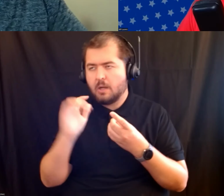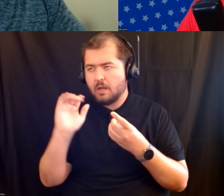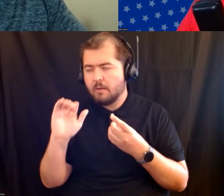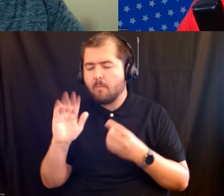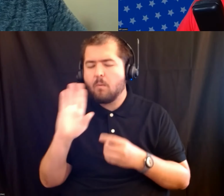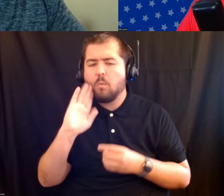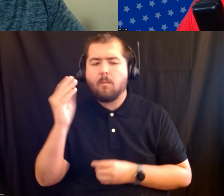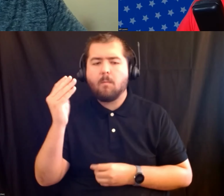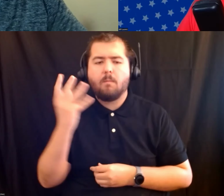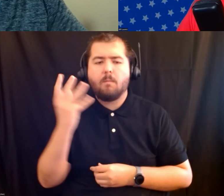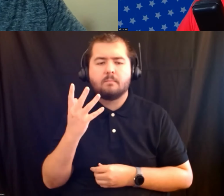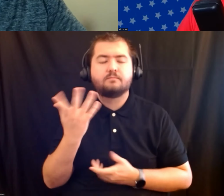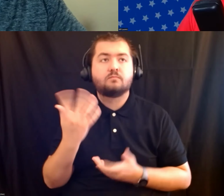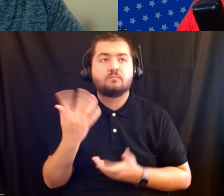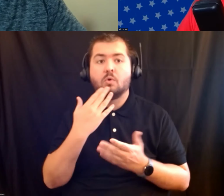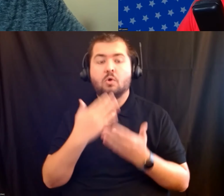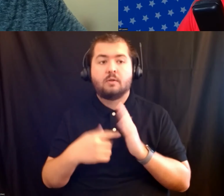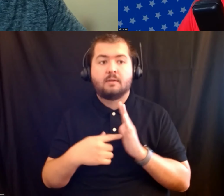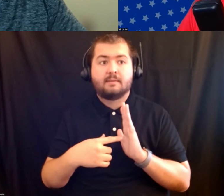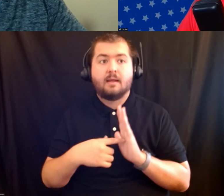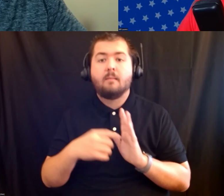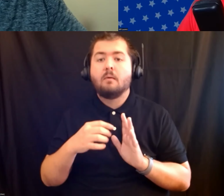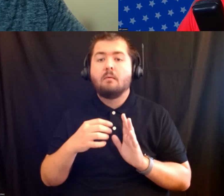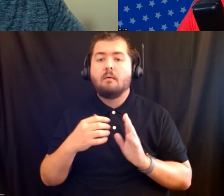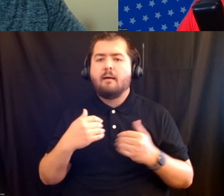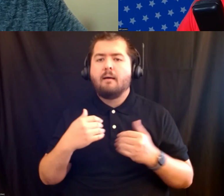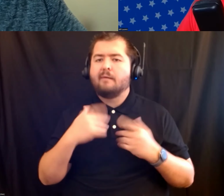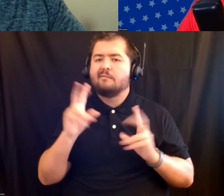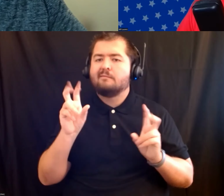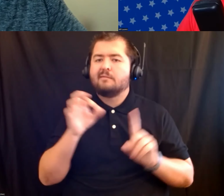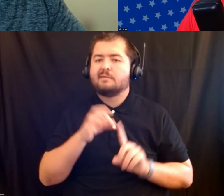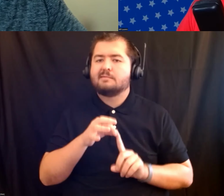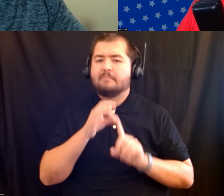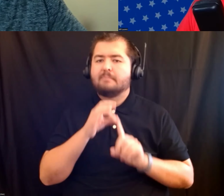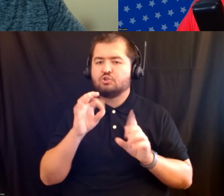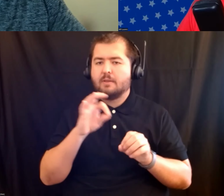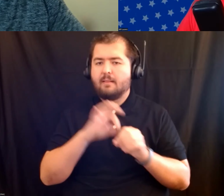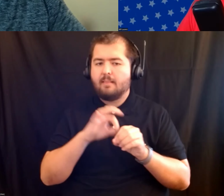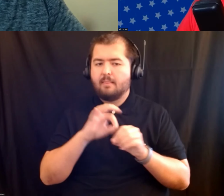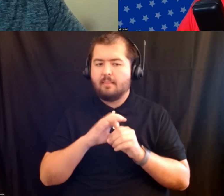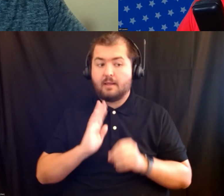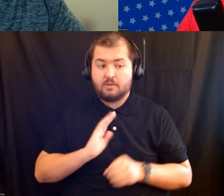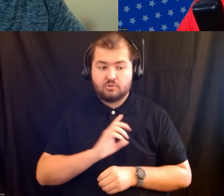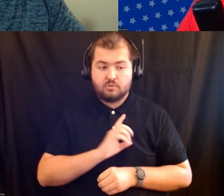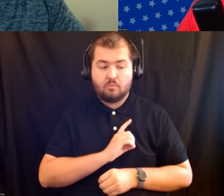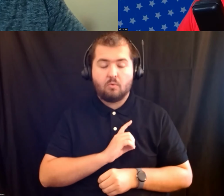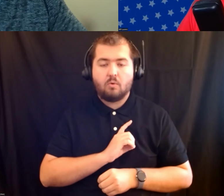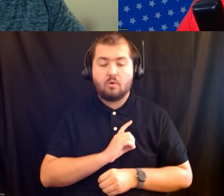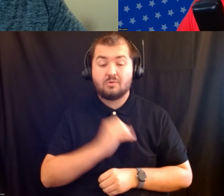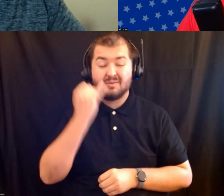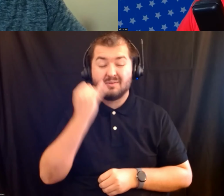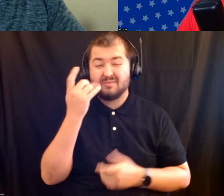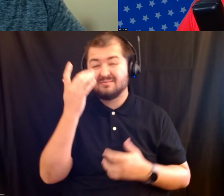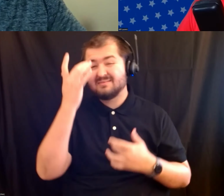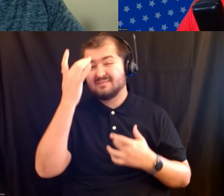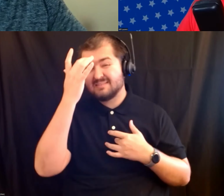thing called the Special Election Board that's ran by your counties. If you're sick and you're not able to get out and vote, you can